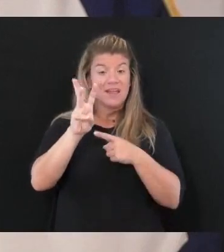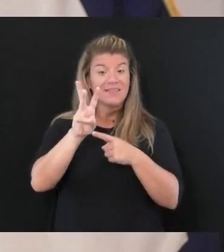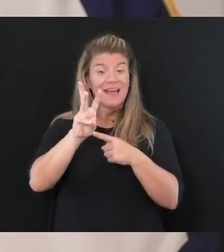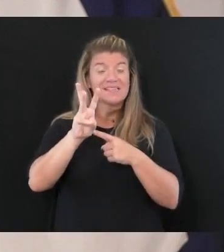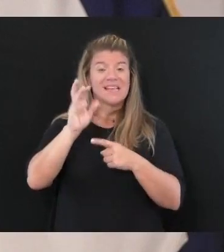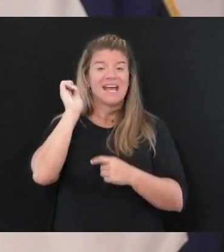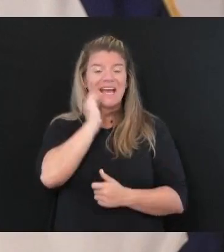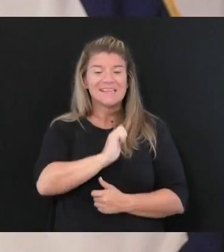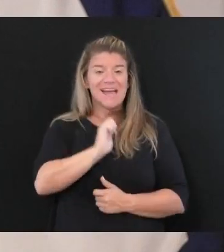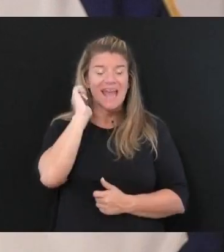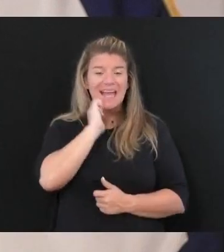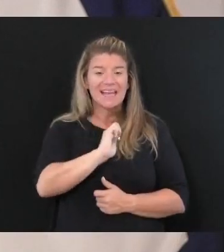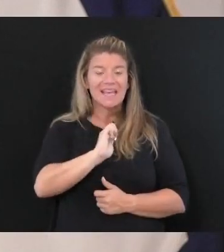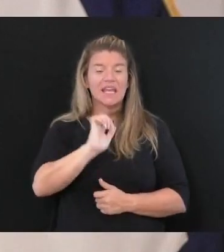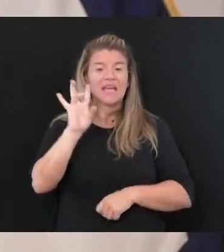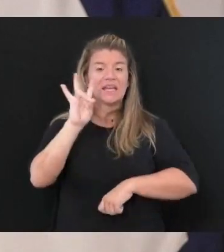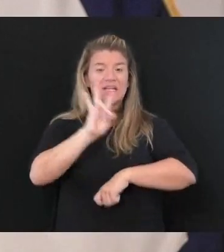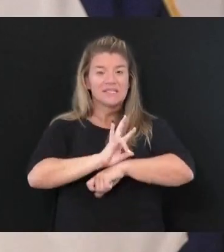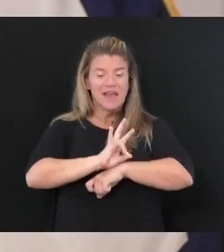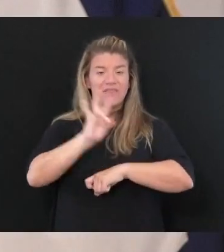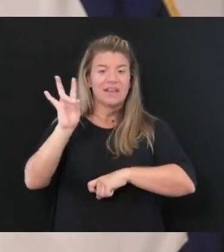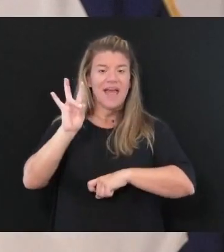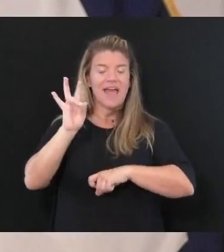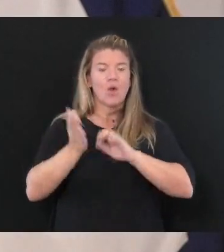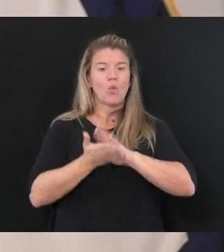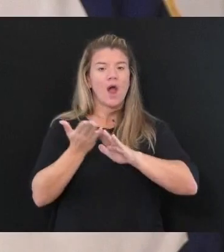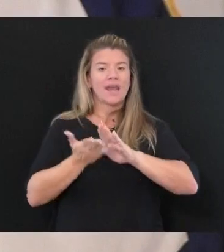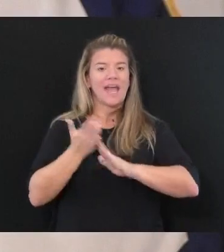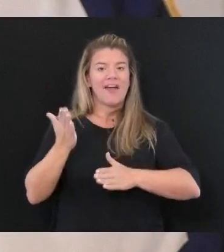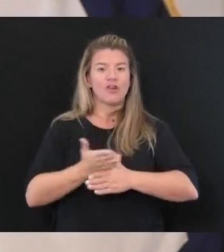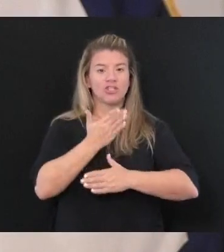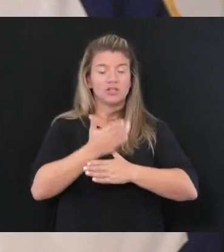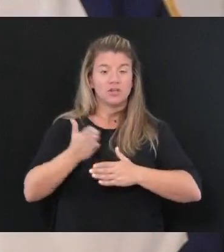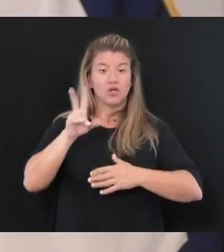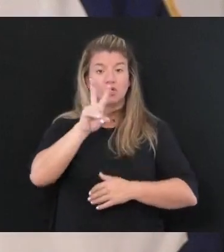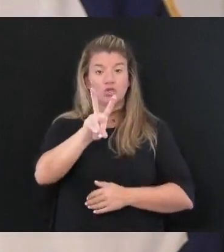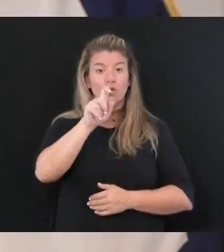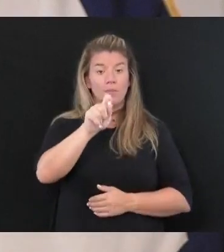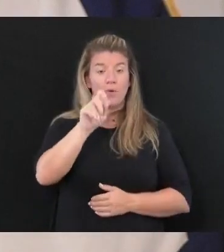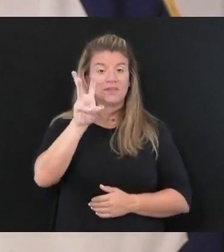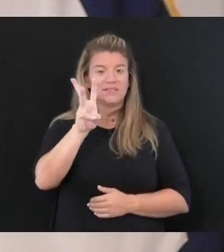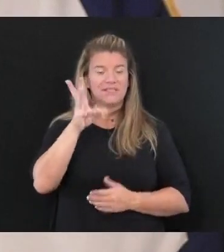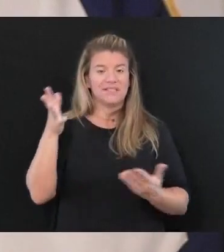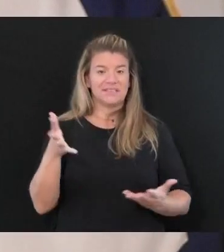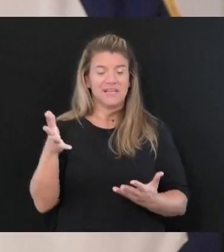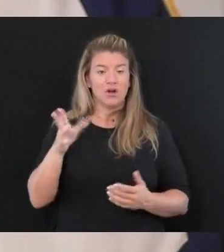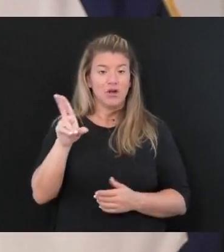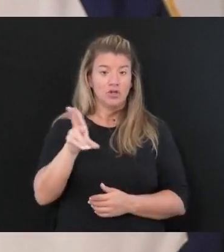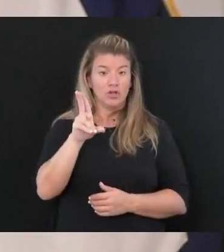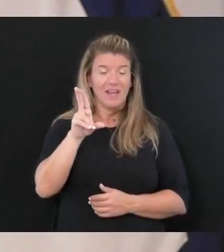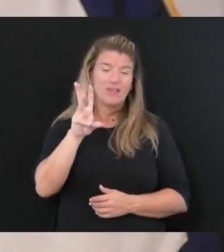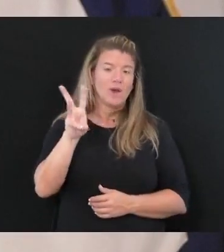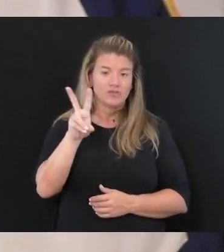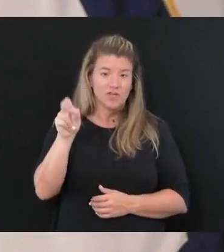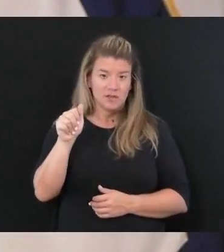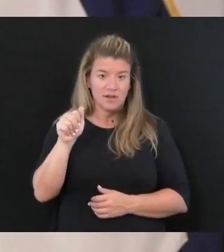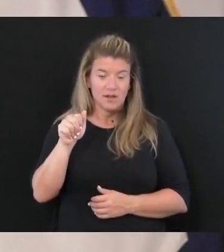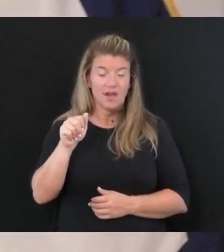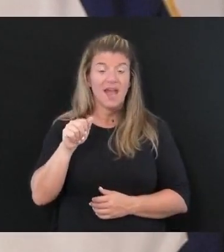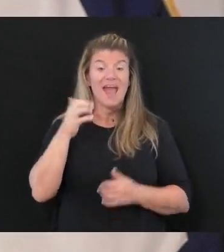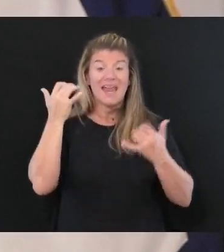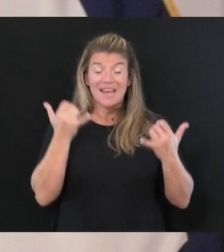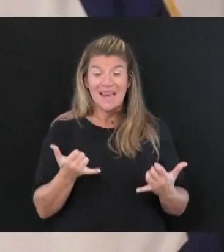daily 7-day running average. We're at 2.6 in the state of West Virginia today. As we